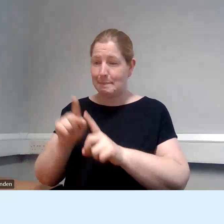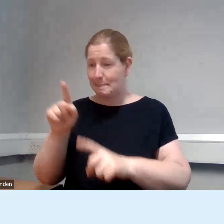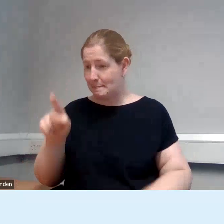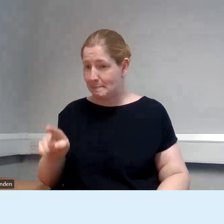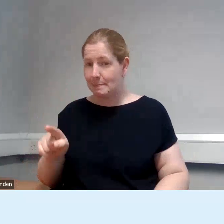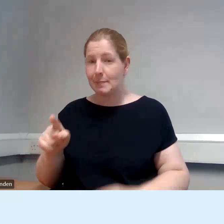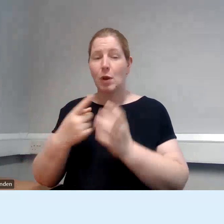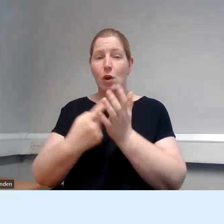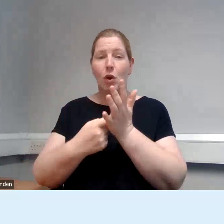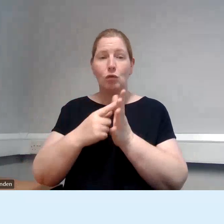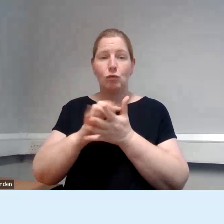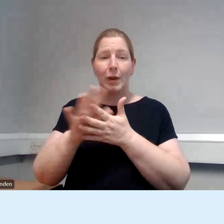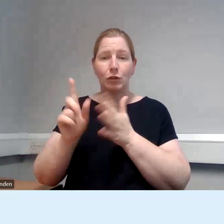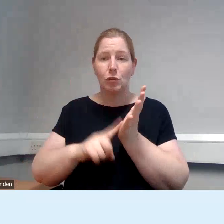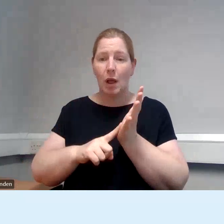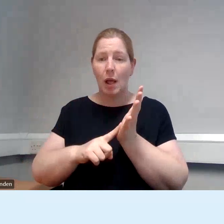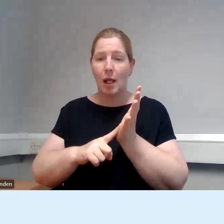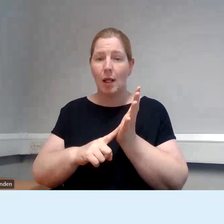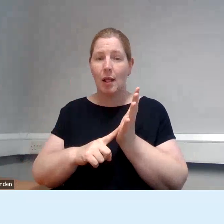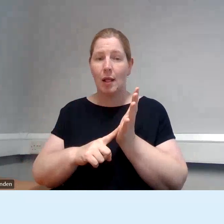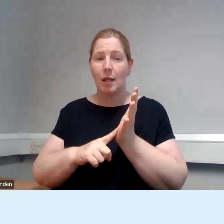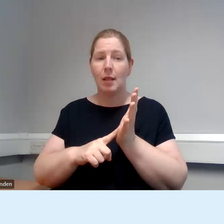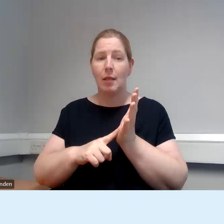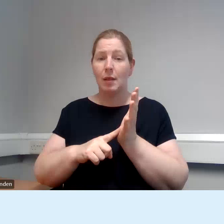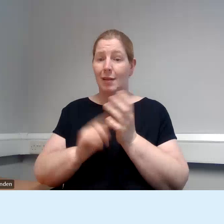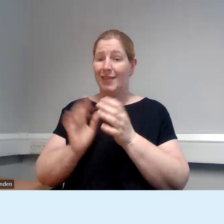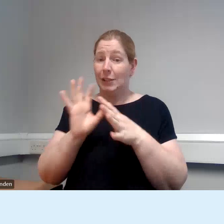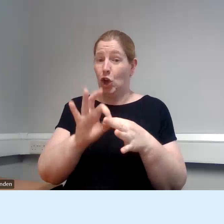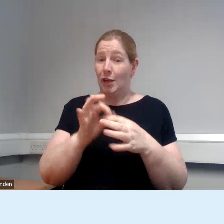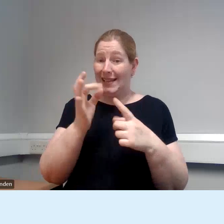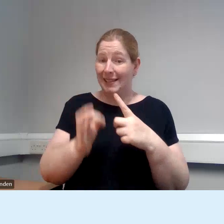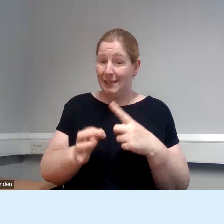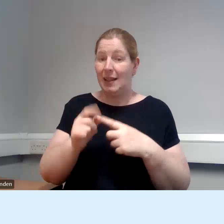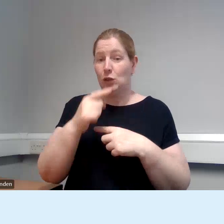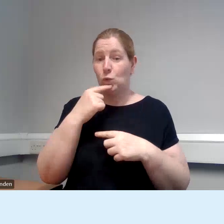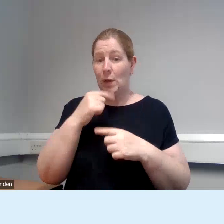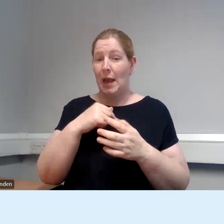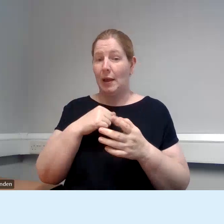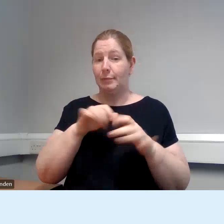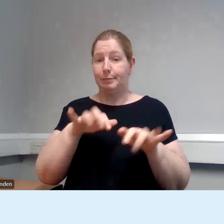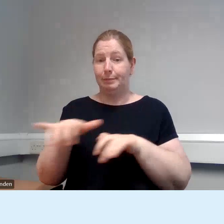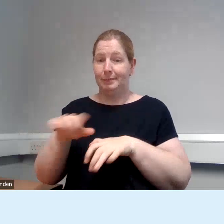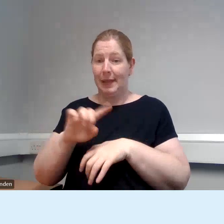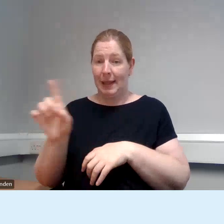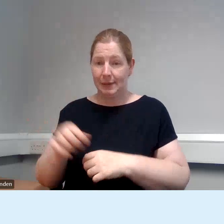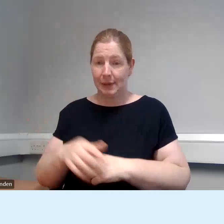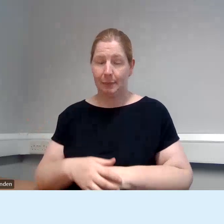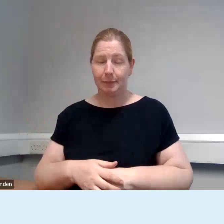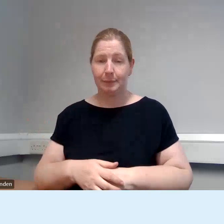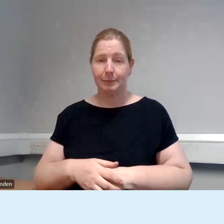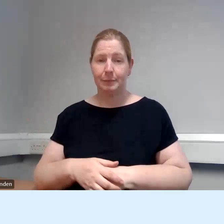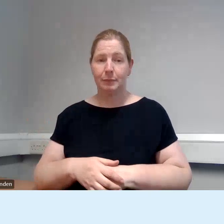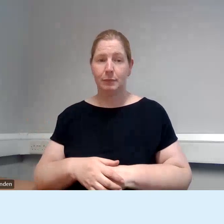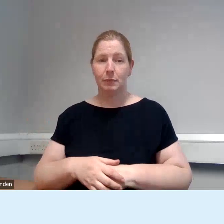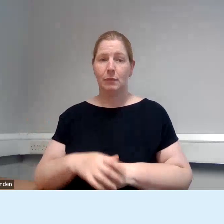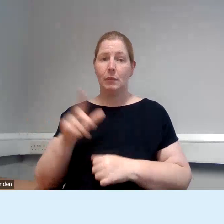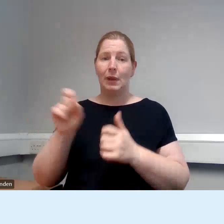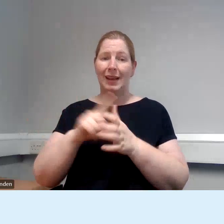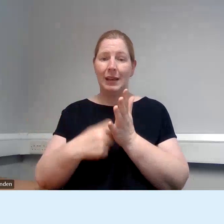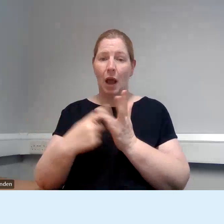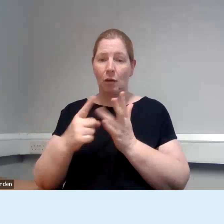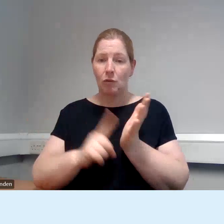Rachel Stillwell, for you, Victoria, there are some contact details. If you can pick them up at the end of this, that'd be great. Thank you. Carol Stone has